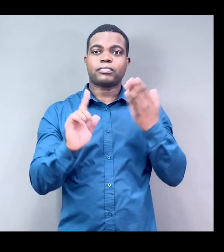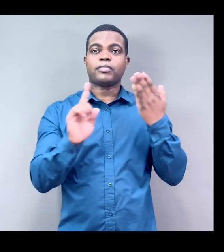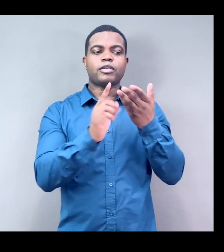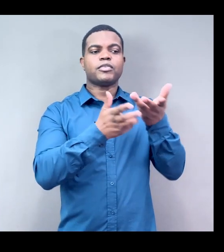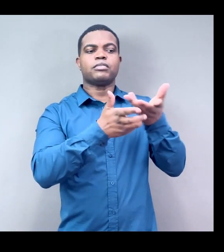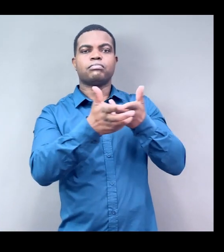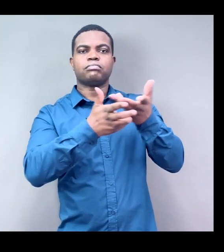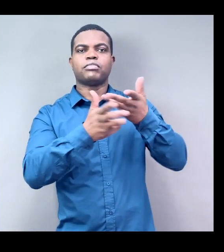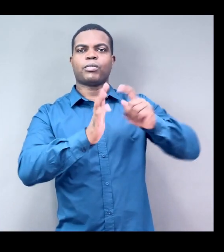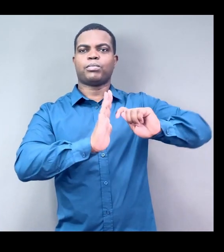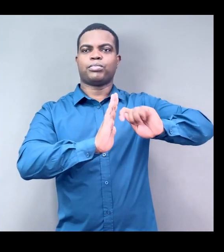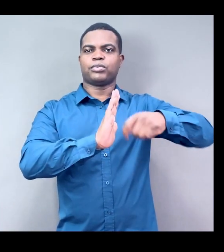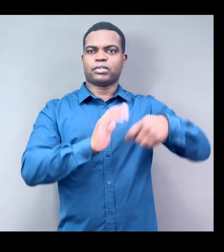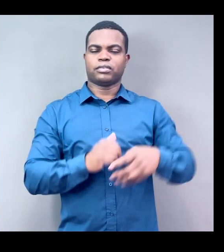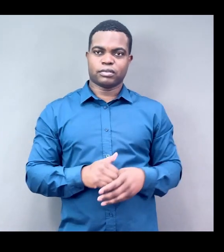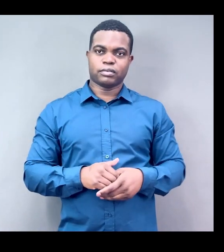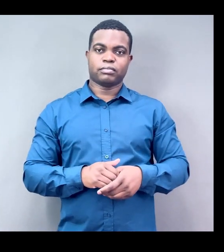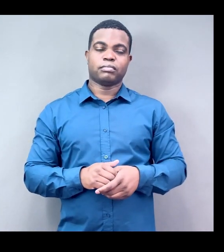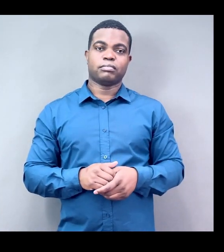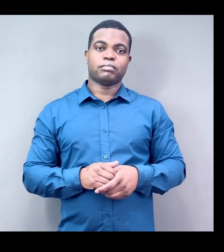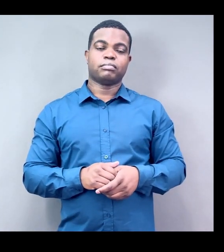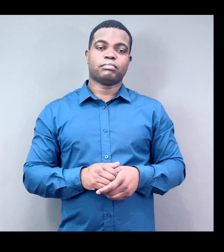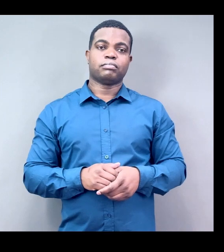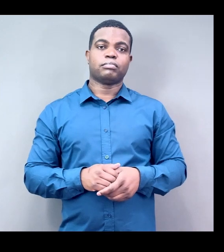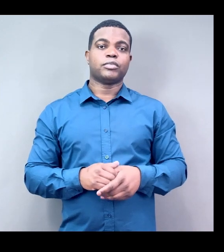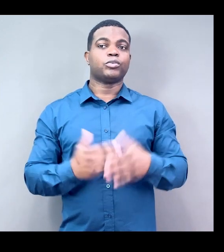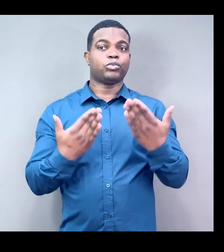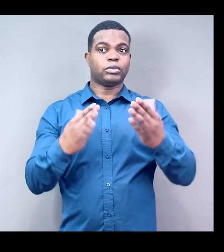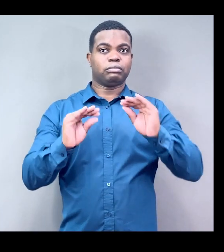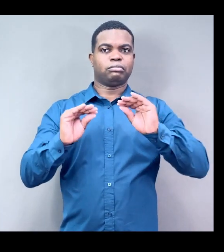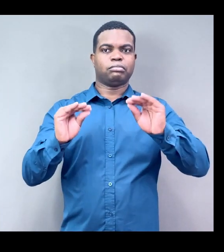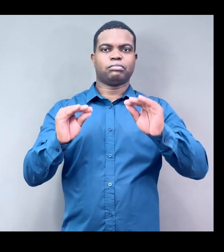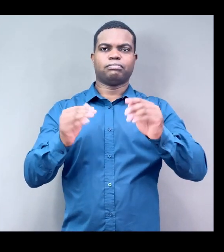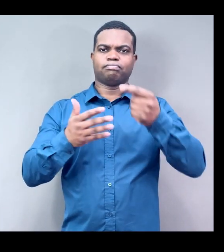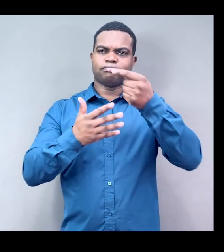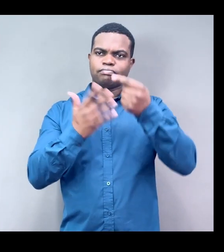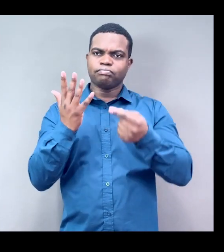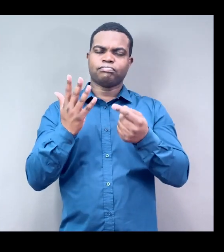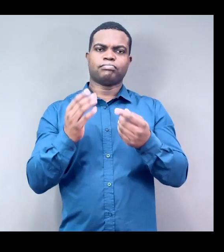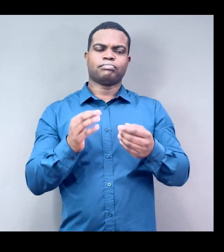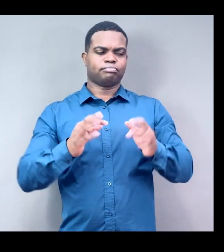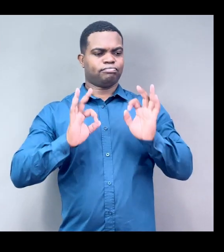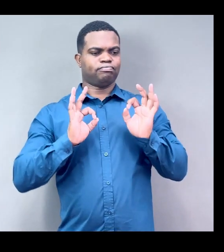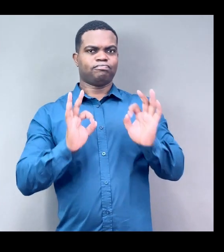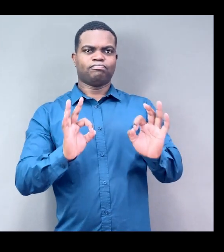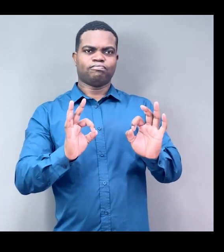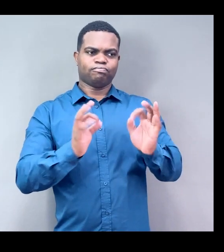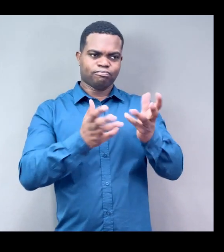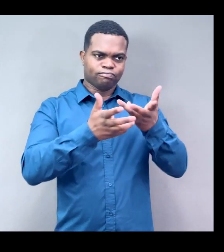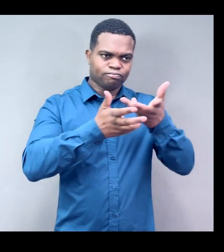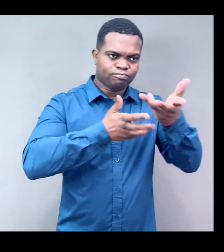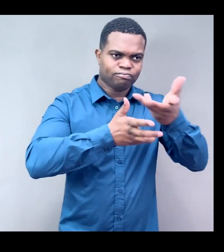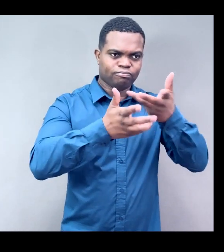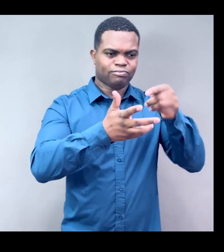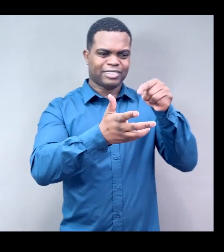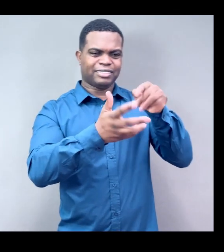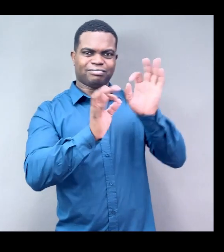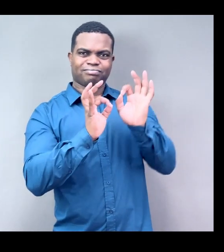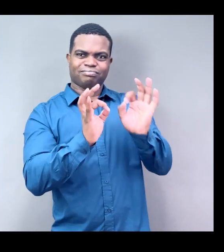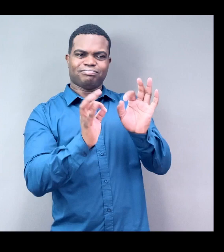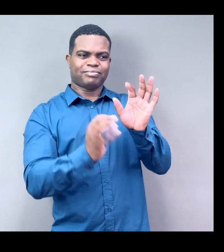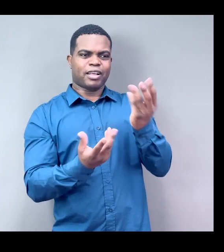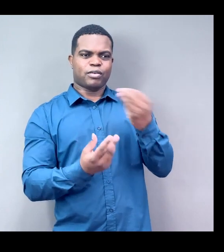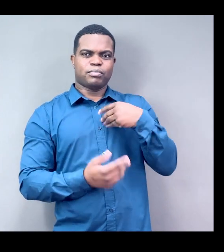goals for your community engagement initiative. Also, you'll be learning how to choose